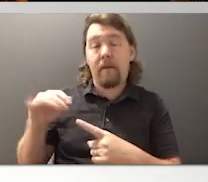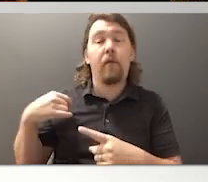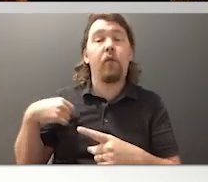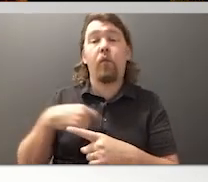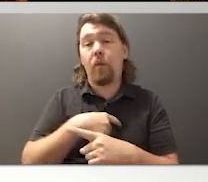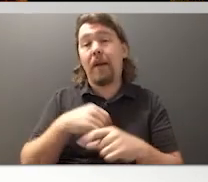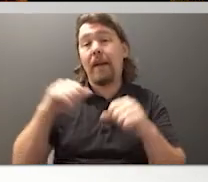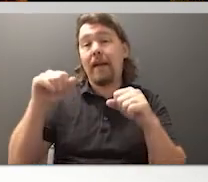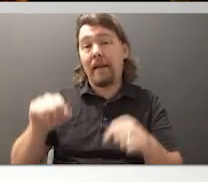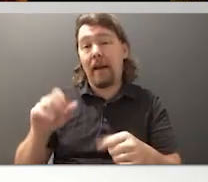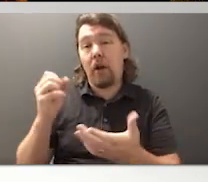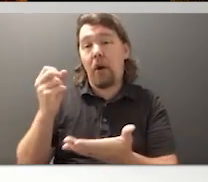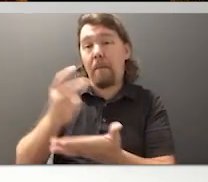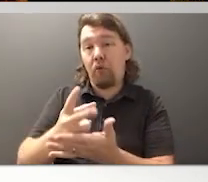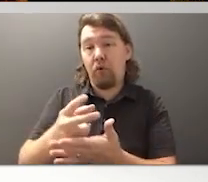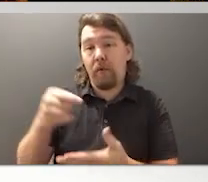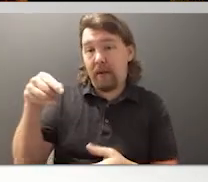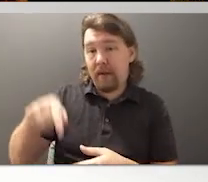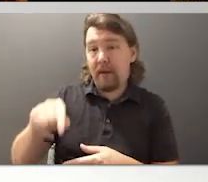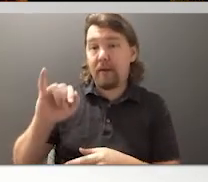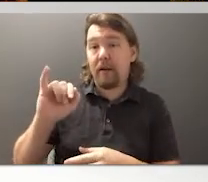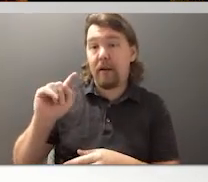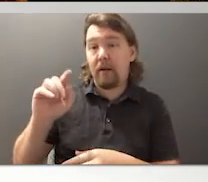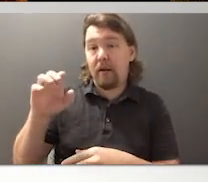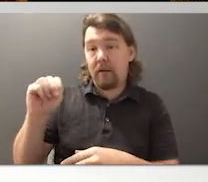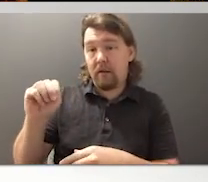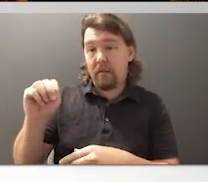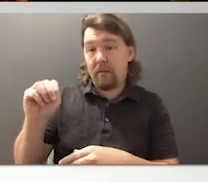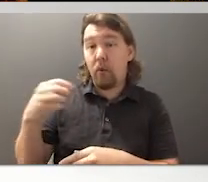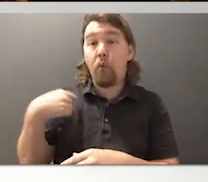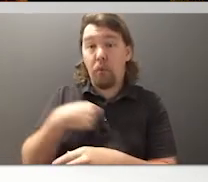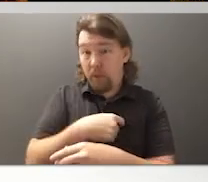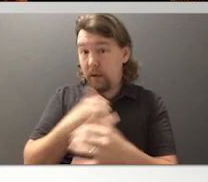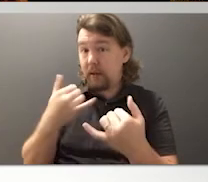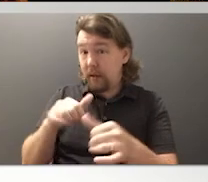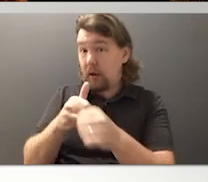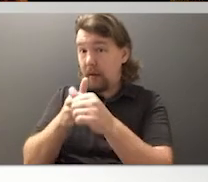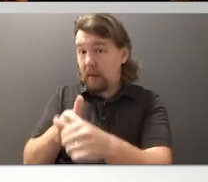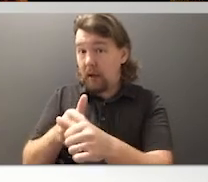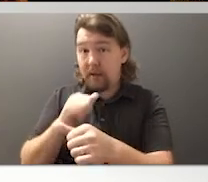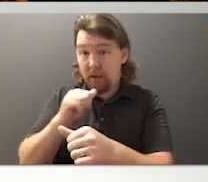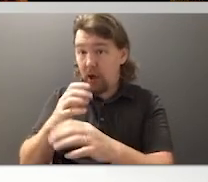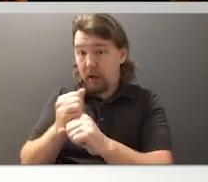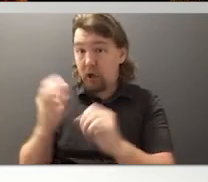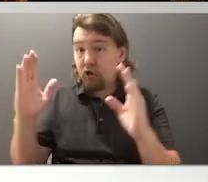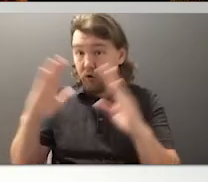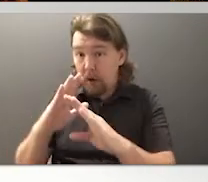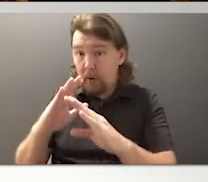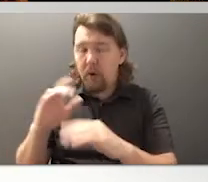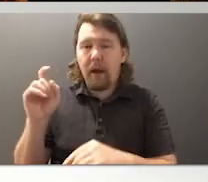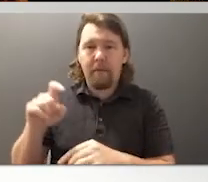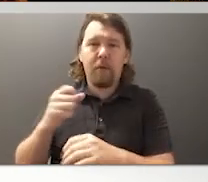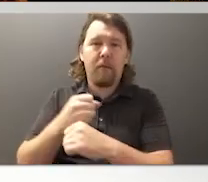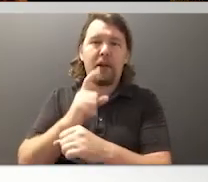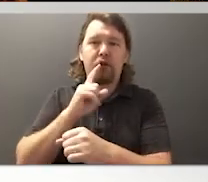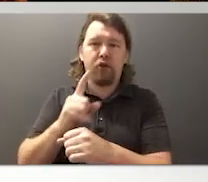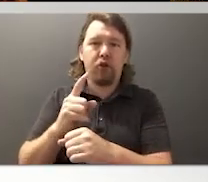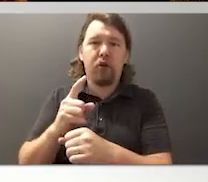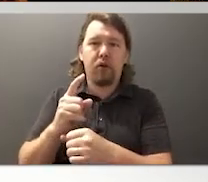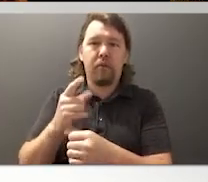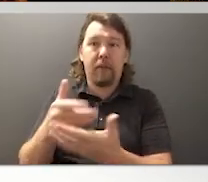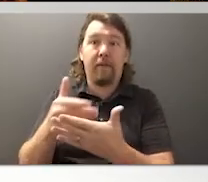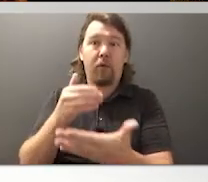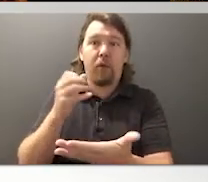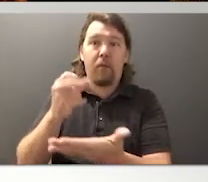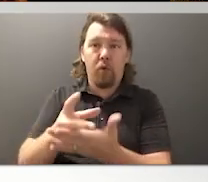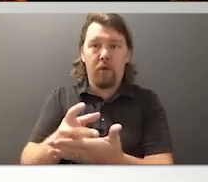get assistance to make sure that if we can approve this item, will we be in compliance and not get